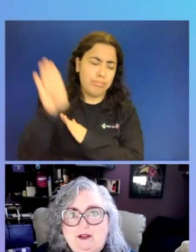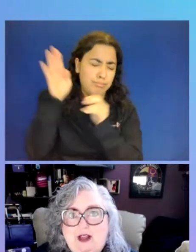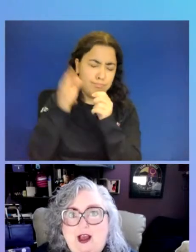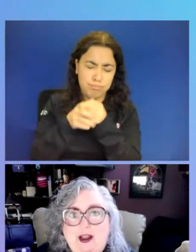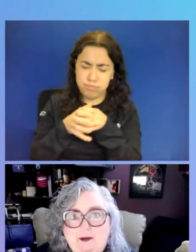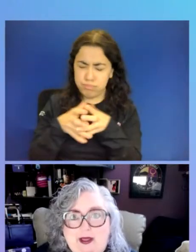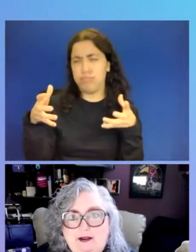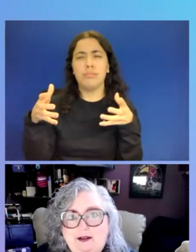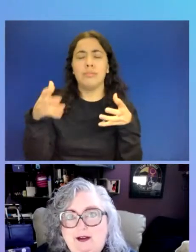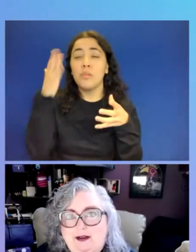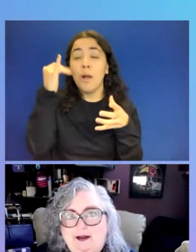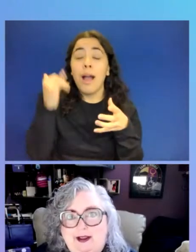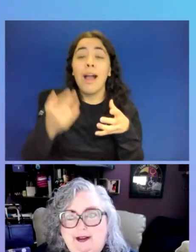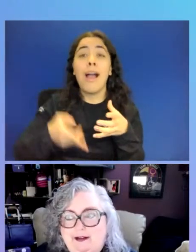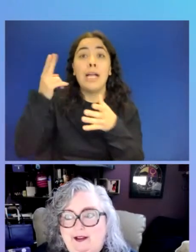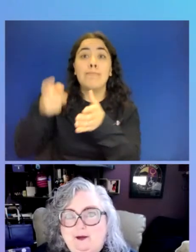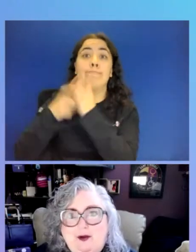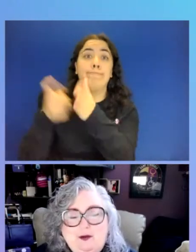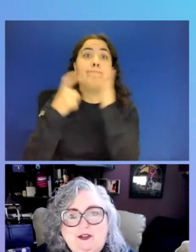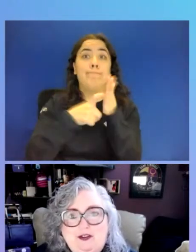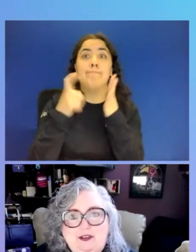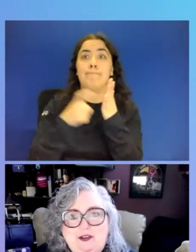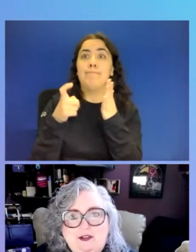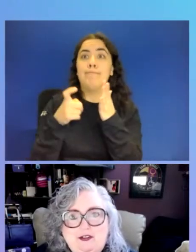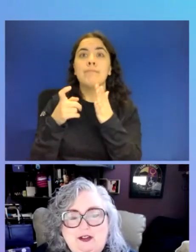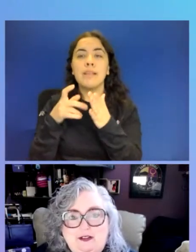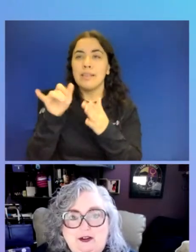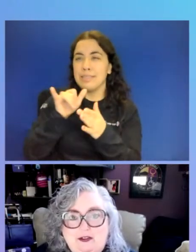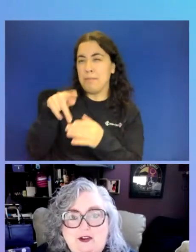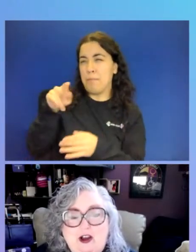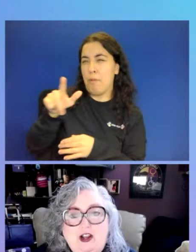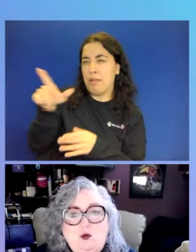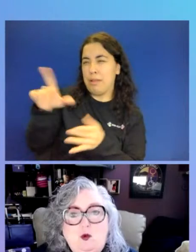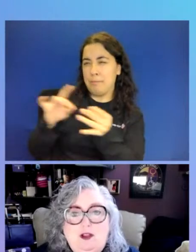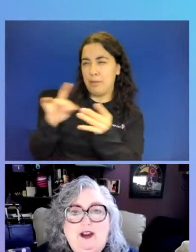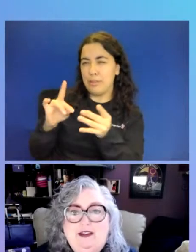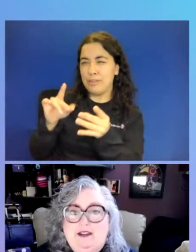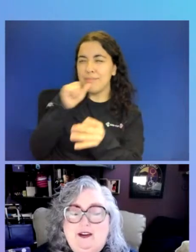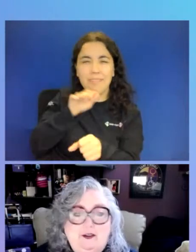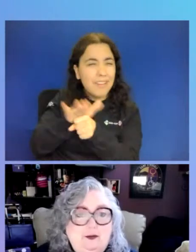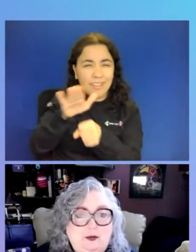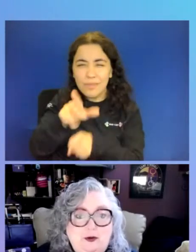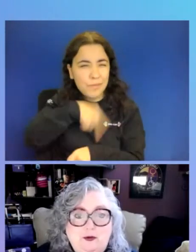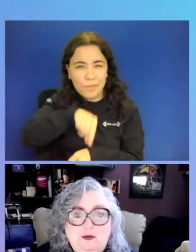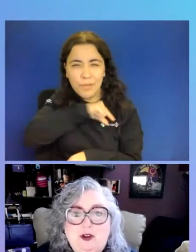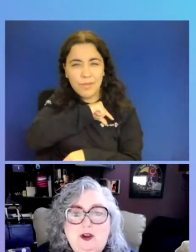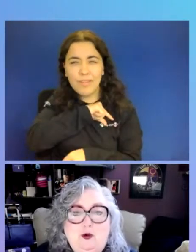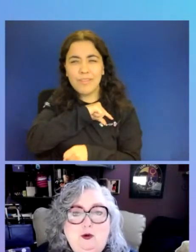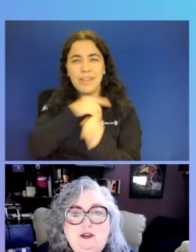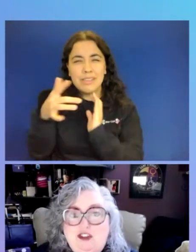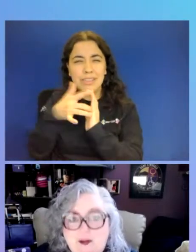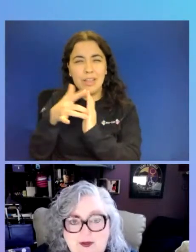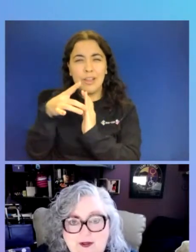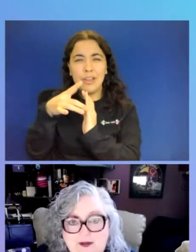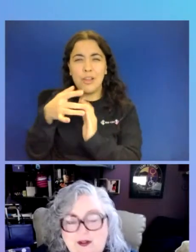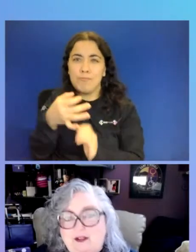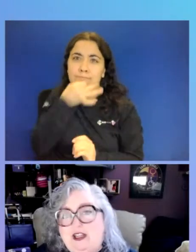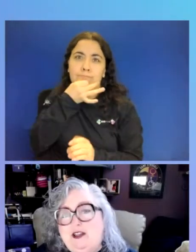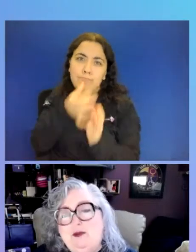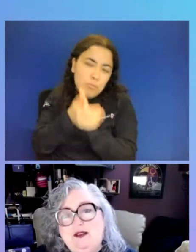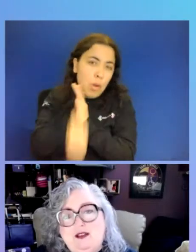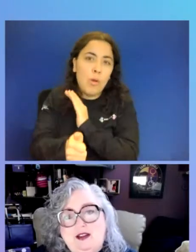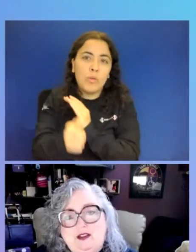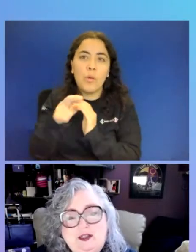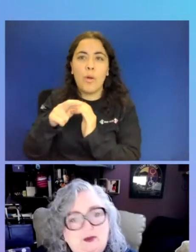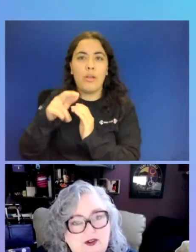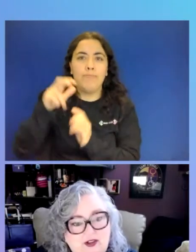because there's high demand. And like Paul mentioned, there's not enough qualified technical pros or champions that understand